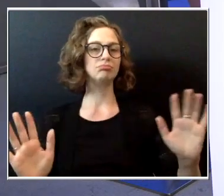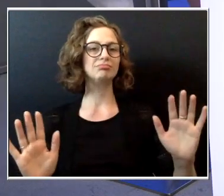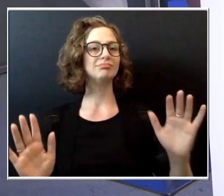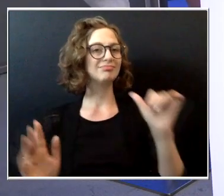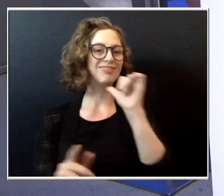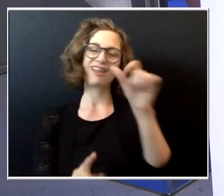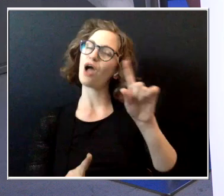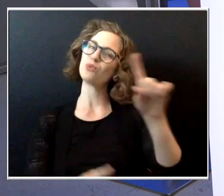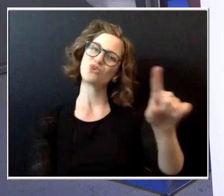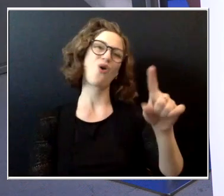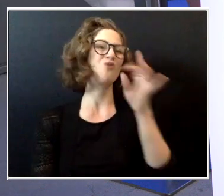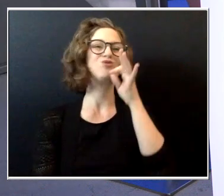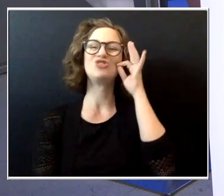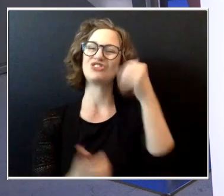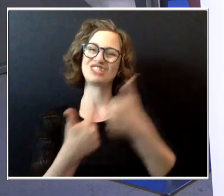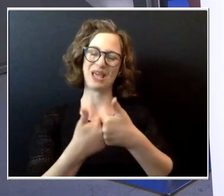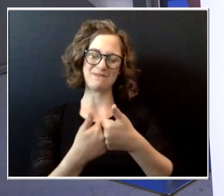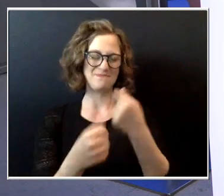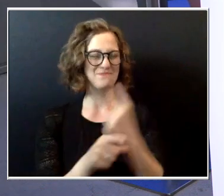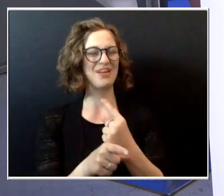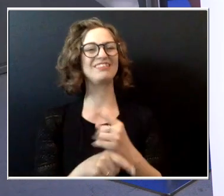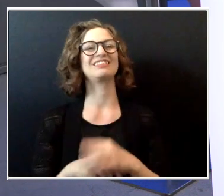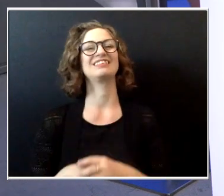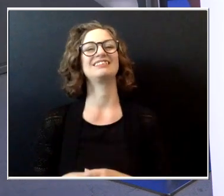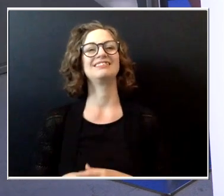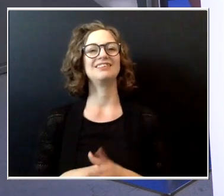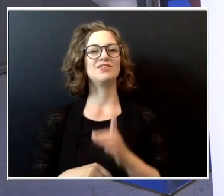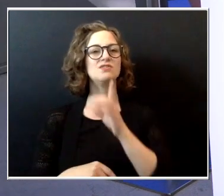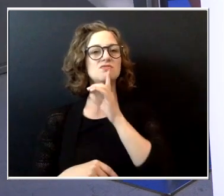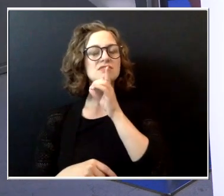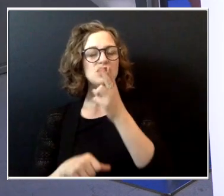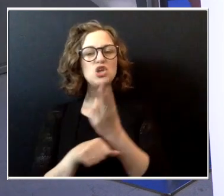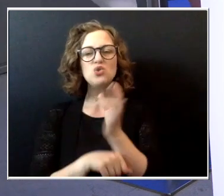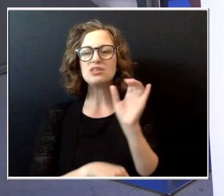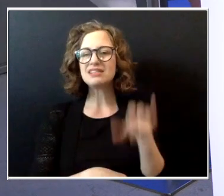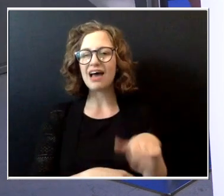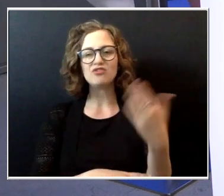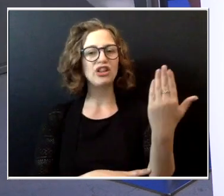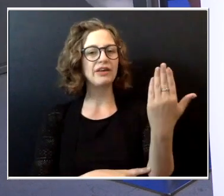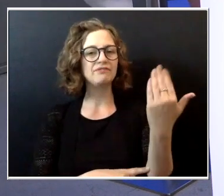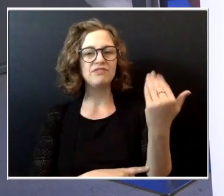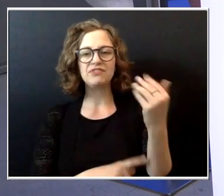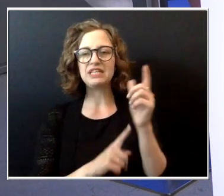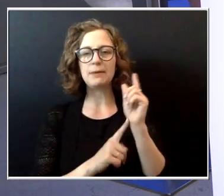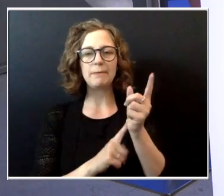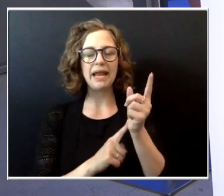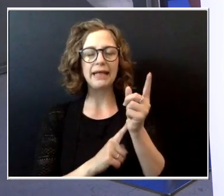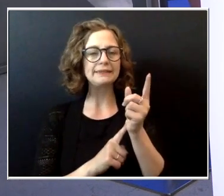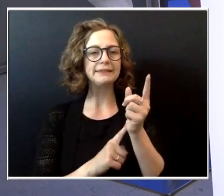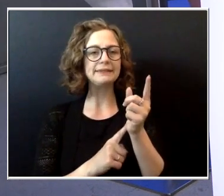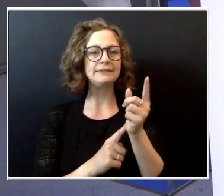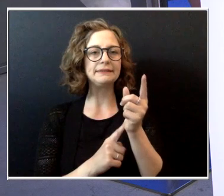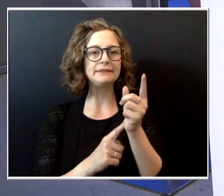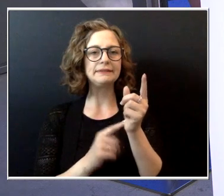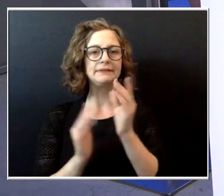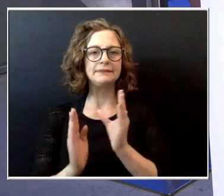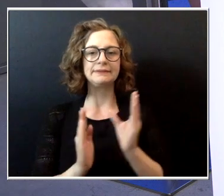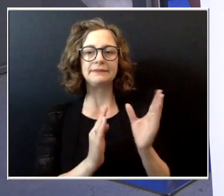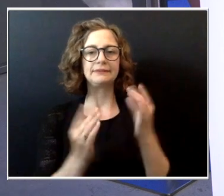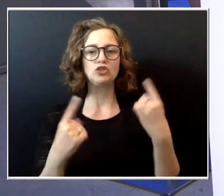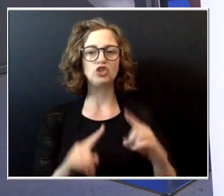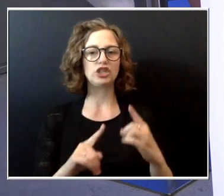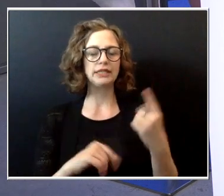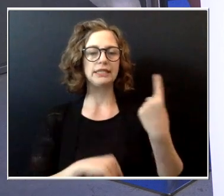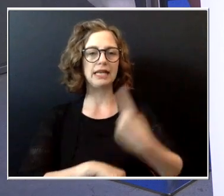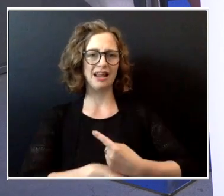at a Chiefs game. This is really something we use for like 15-minute sessions a day. What Lenire has cool. done. Can I ask you one more thing about that? Yeah.